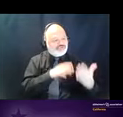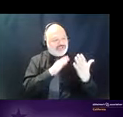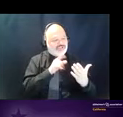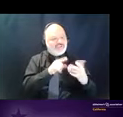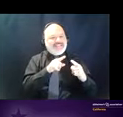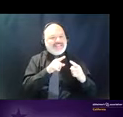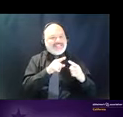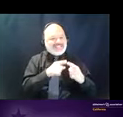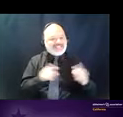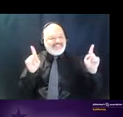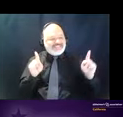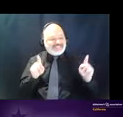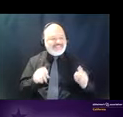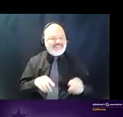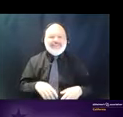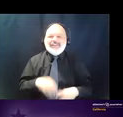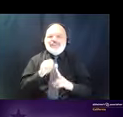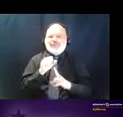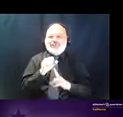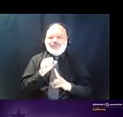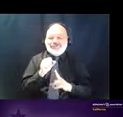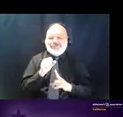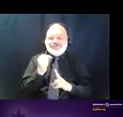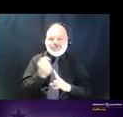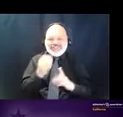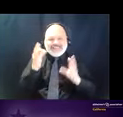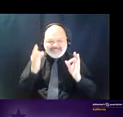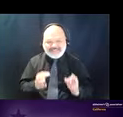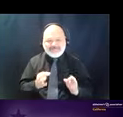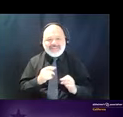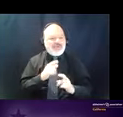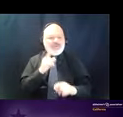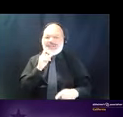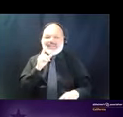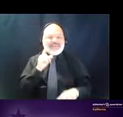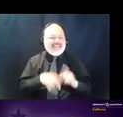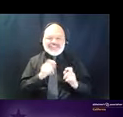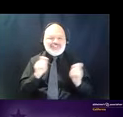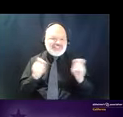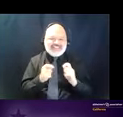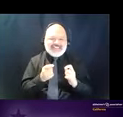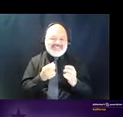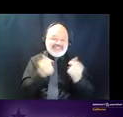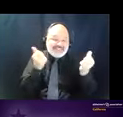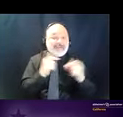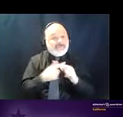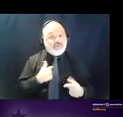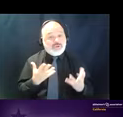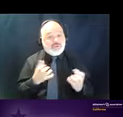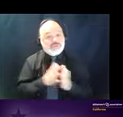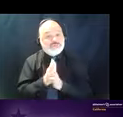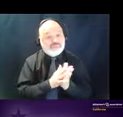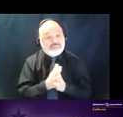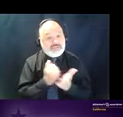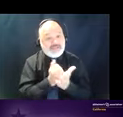measures, social determinants, otherwise we are not going to change the needle with health disparities. And we are eager to help.